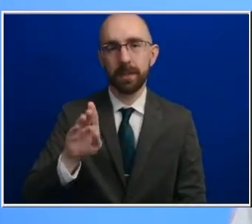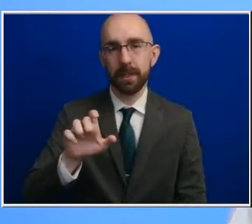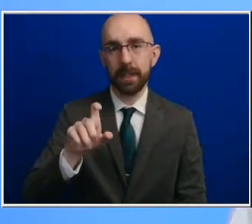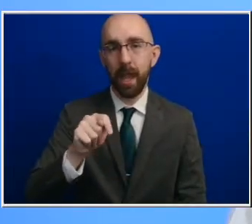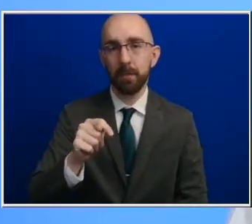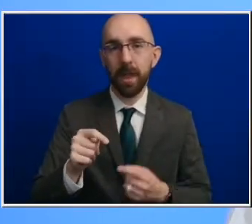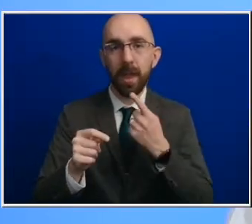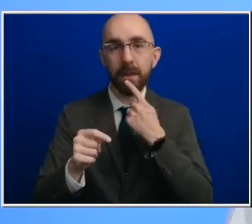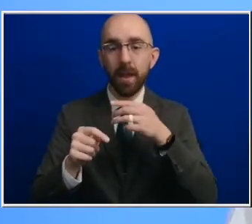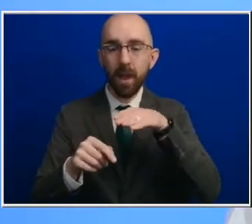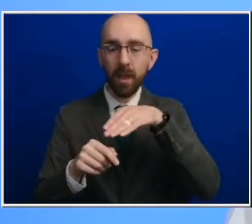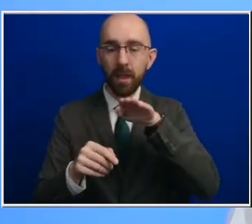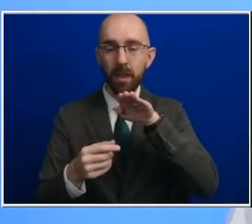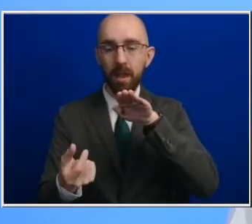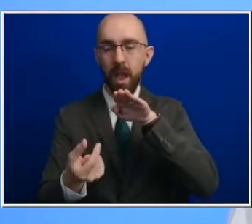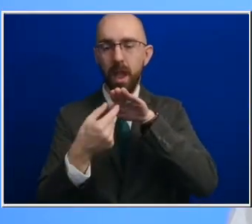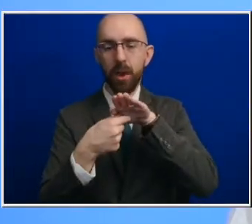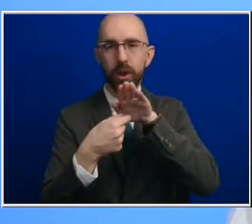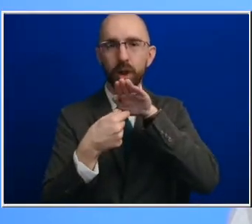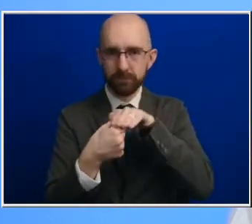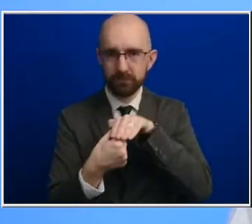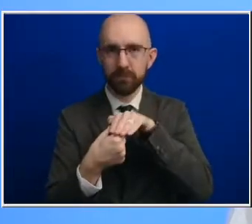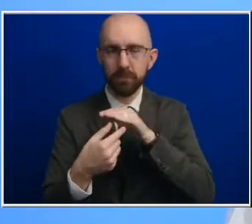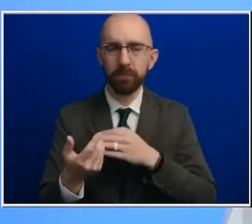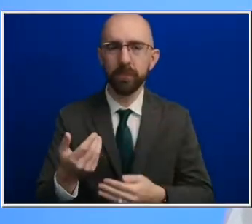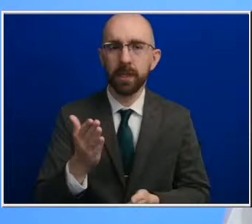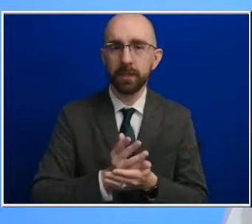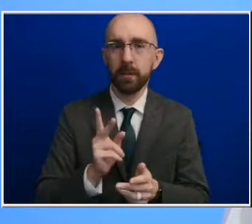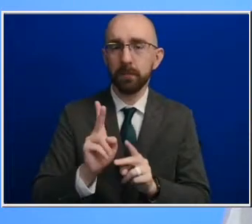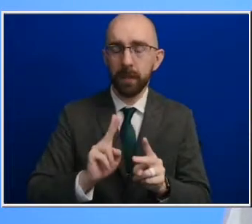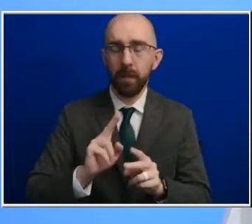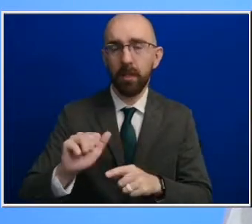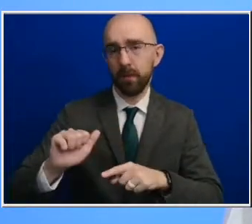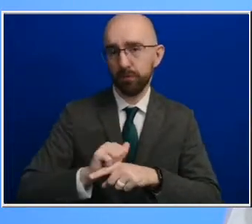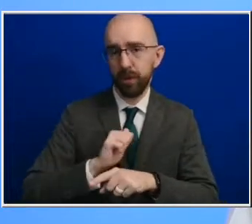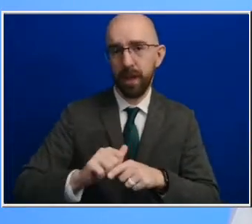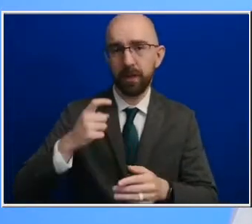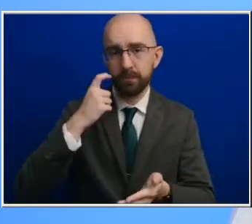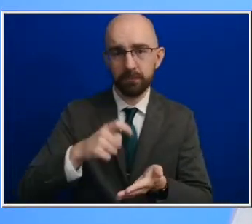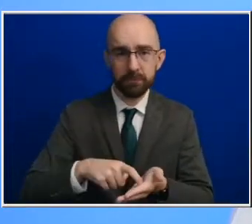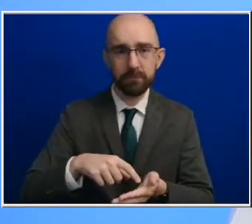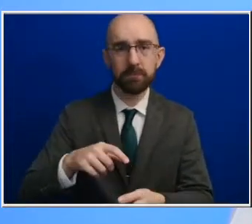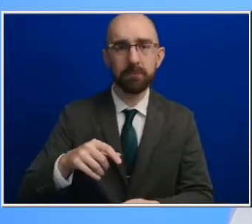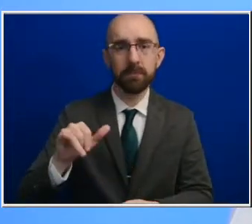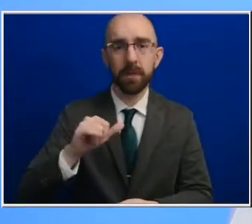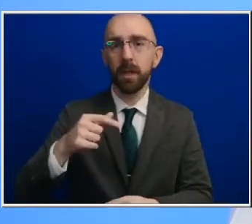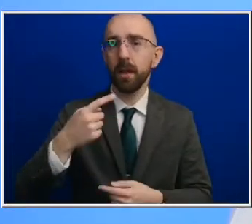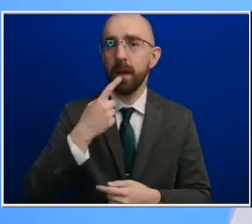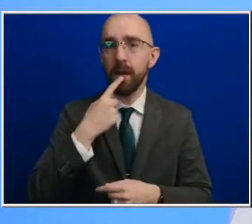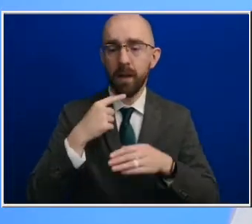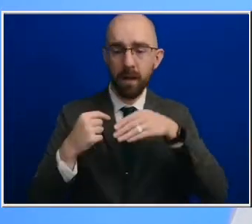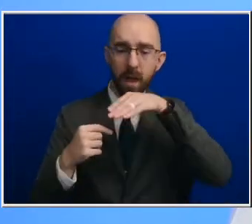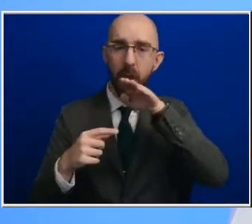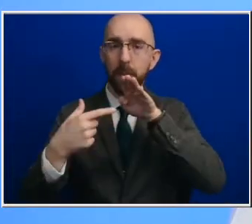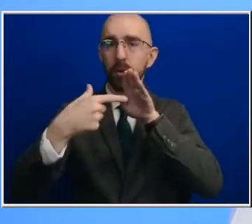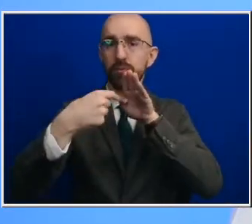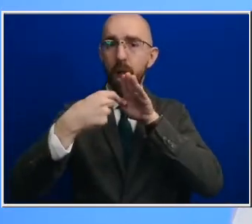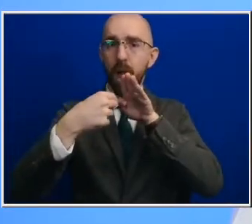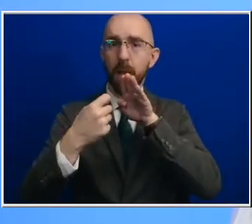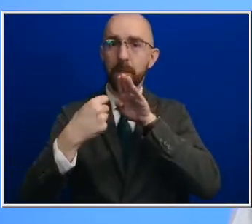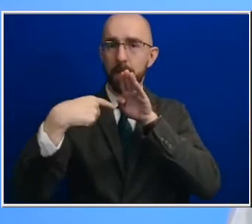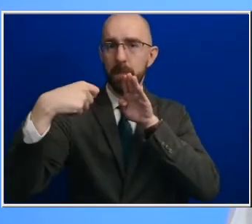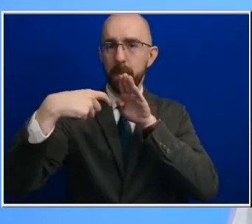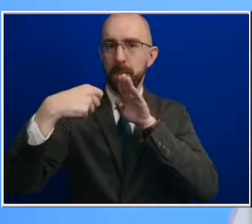or some folks are even trying to see if drops under the tongue are an appropriate thing to use.